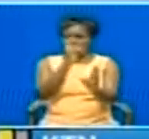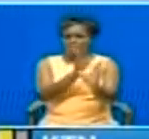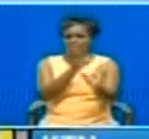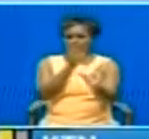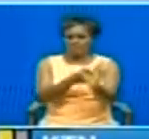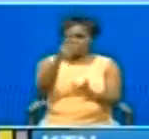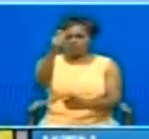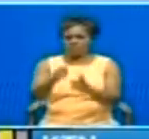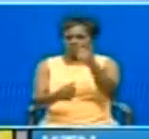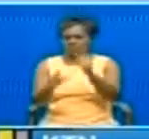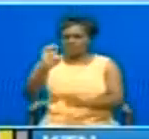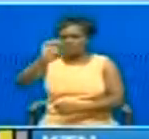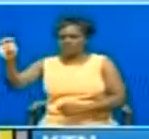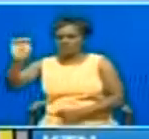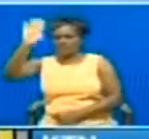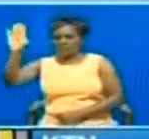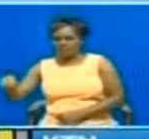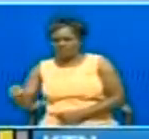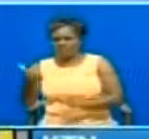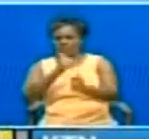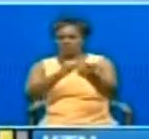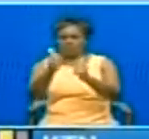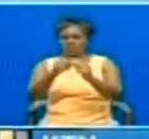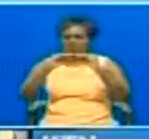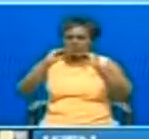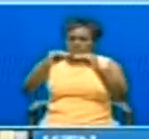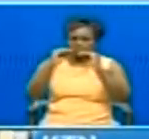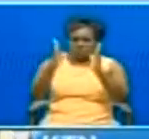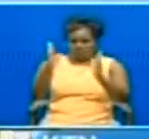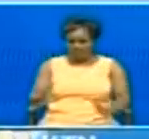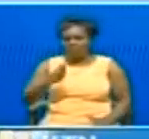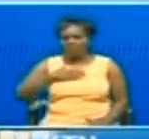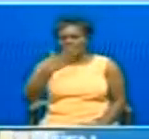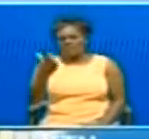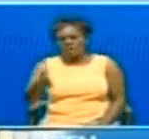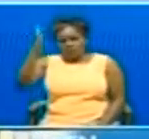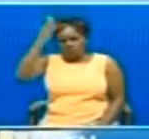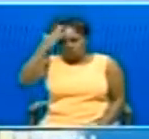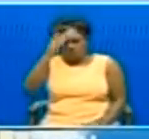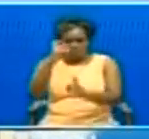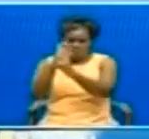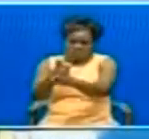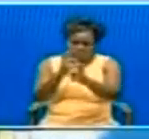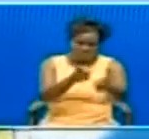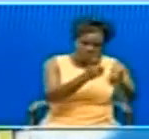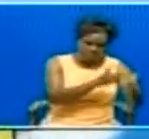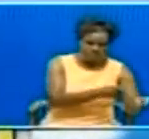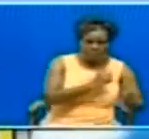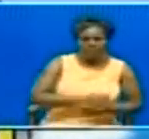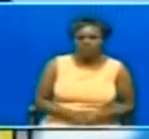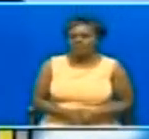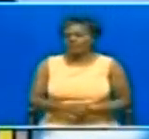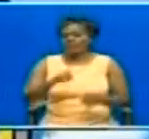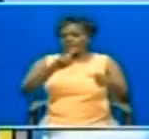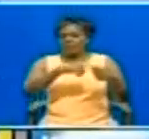in the Brookside East African Games. Our coaches will be there to identify the talent.